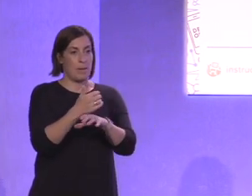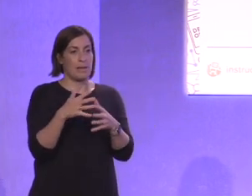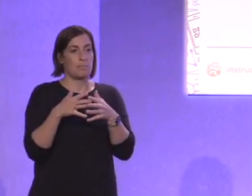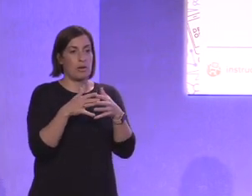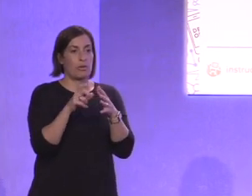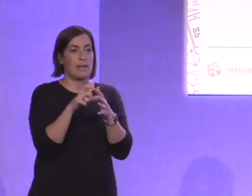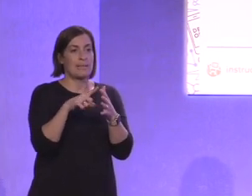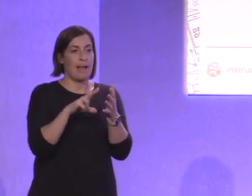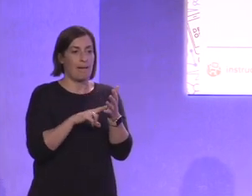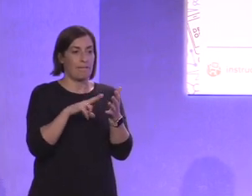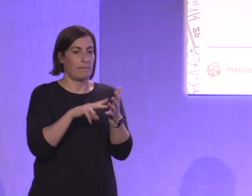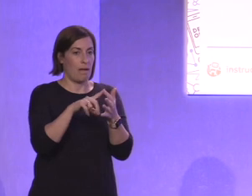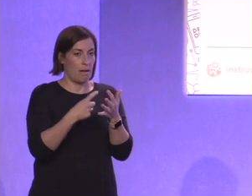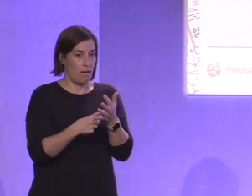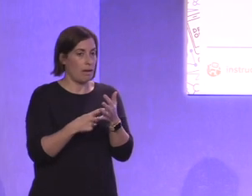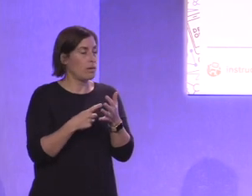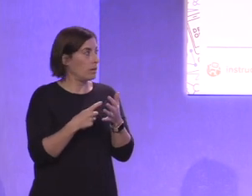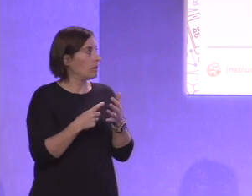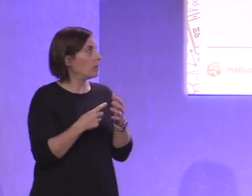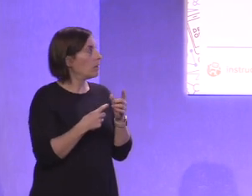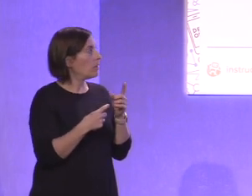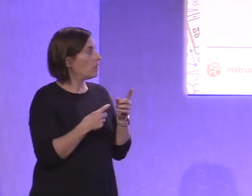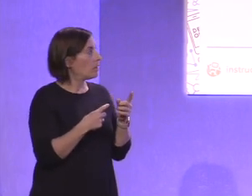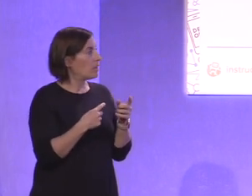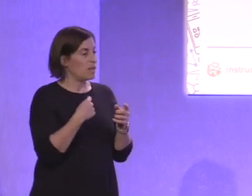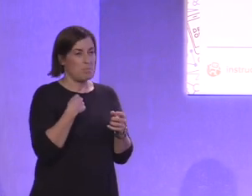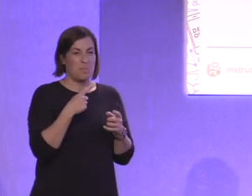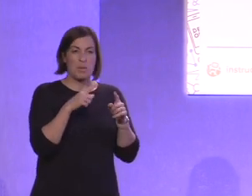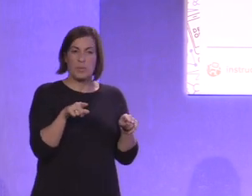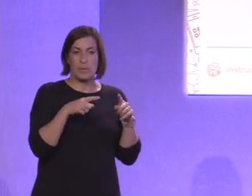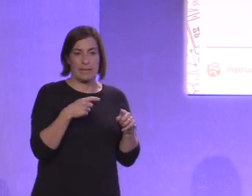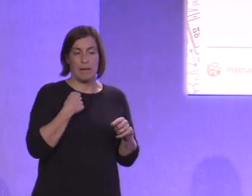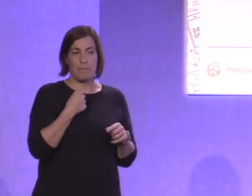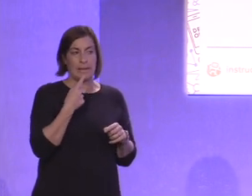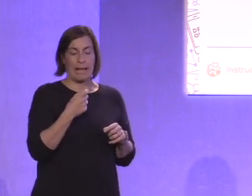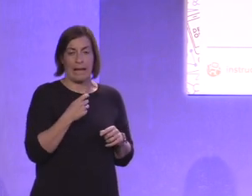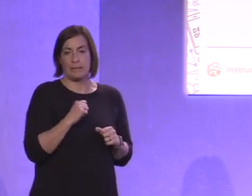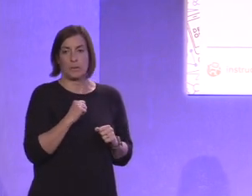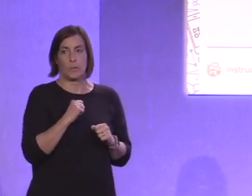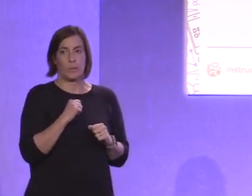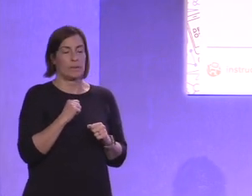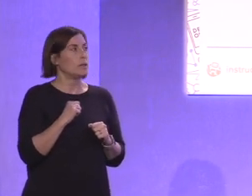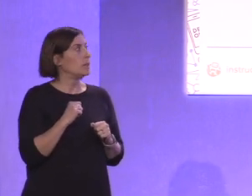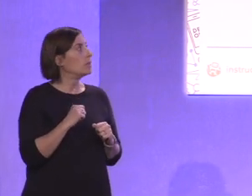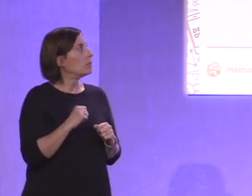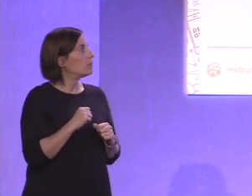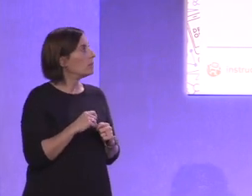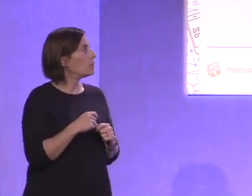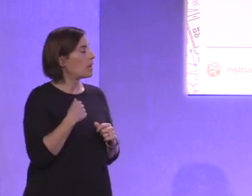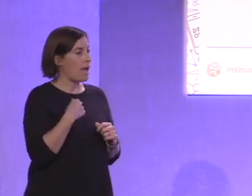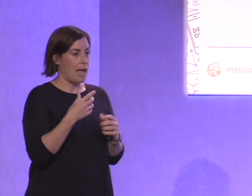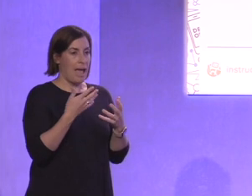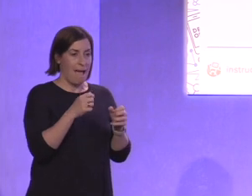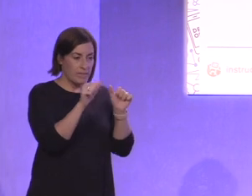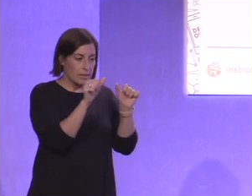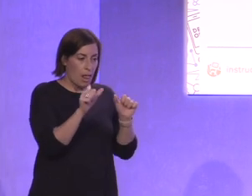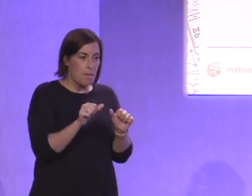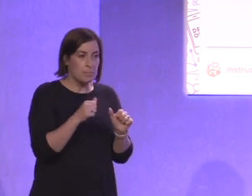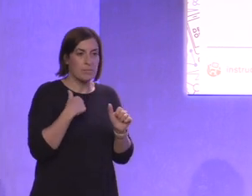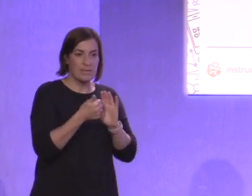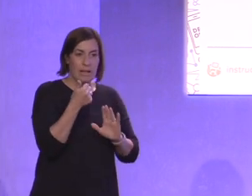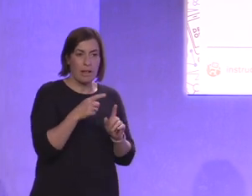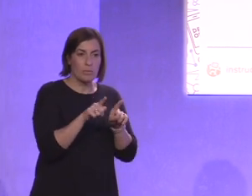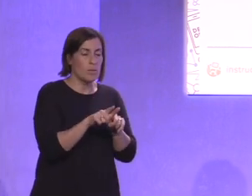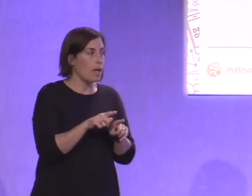am a sculptor by night. I have questionable taste in music. I joined the CloudOps EU team about 3 years